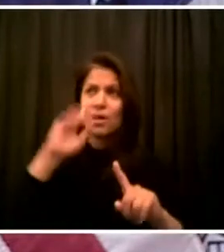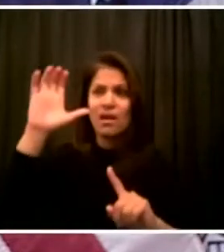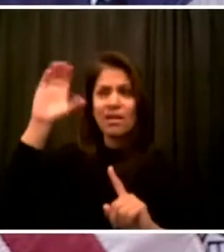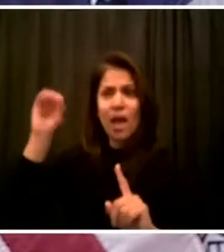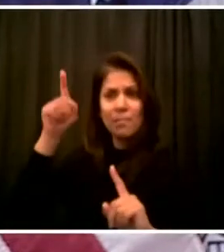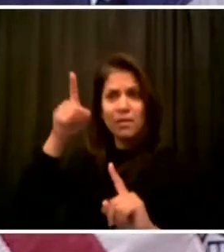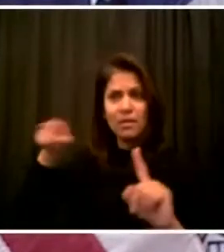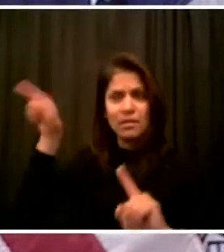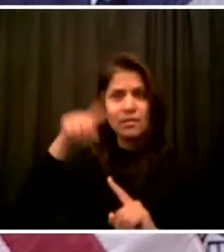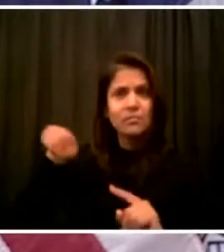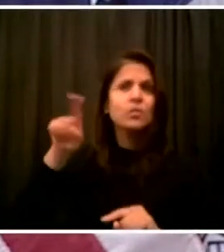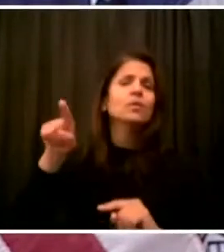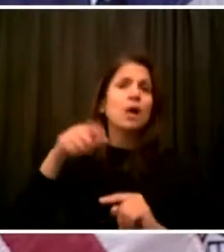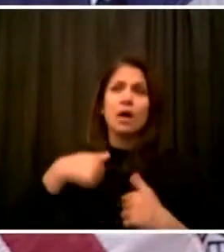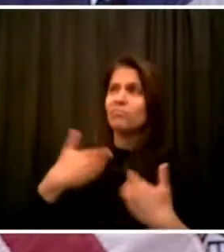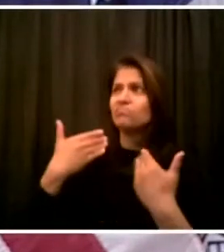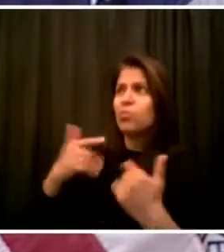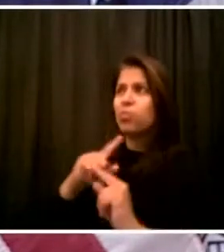beginning of April,